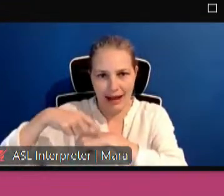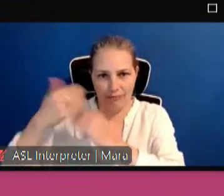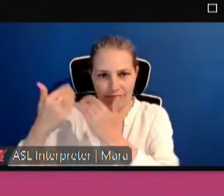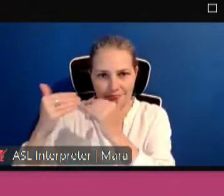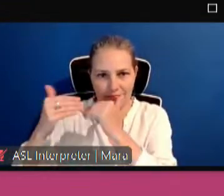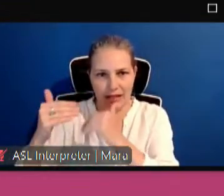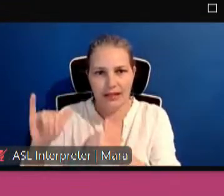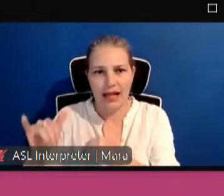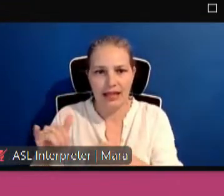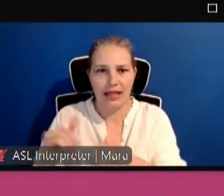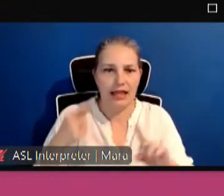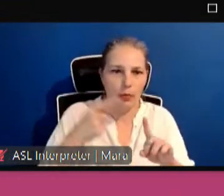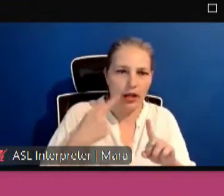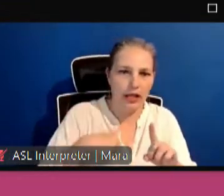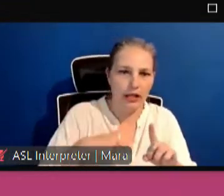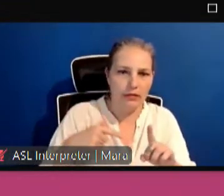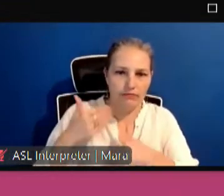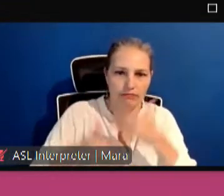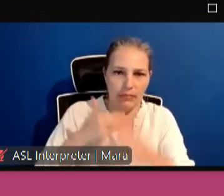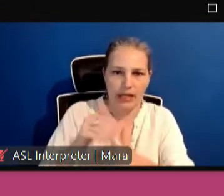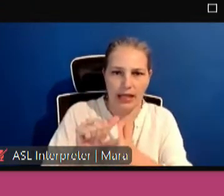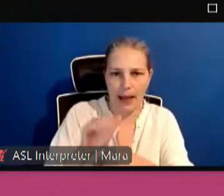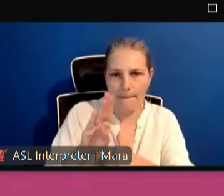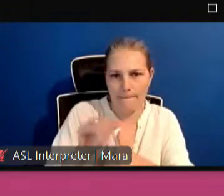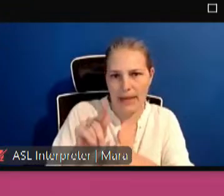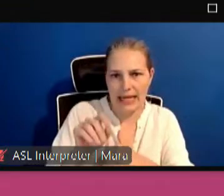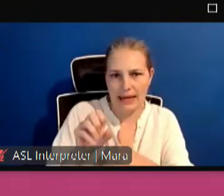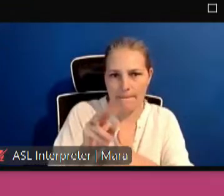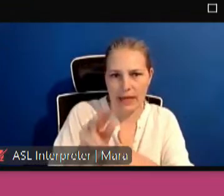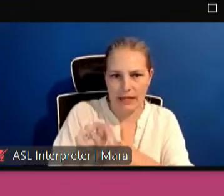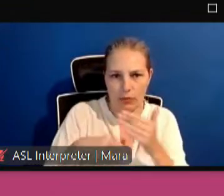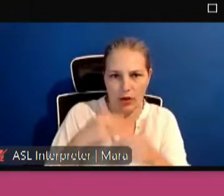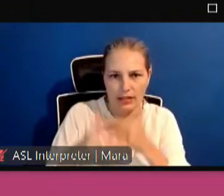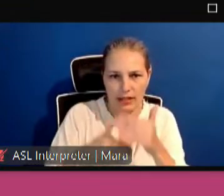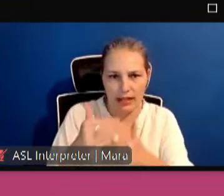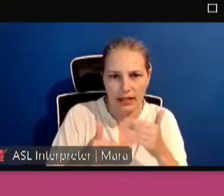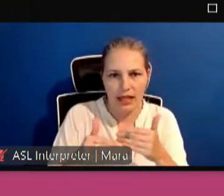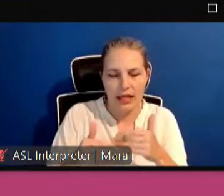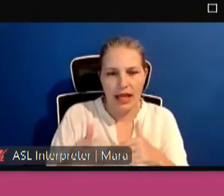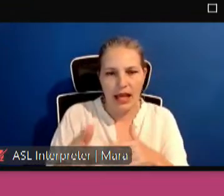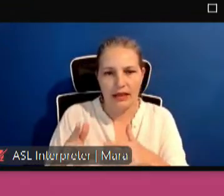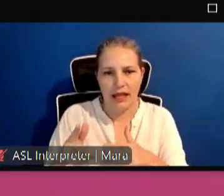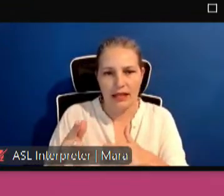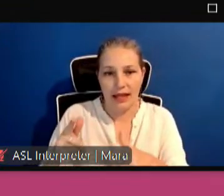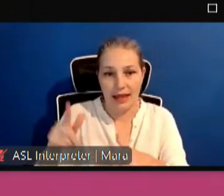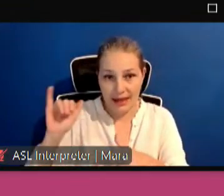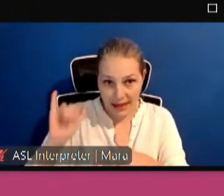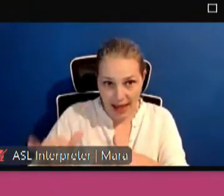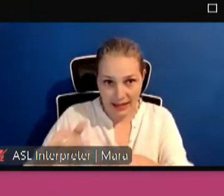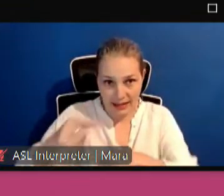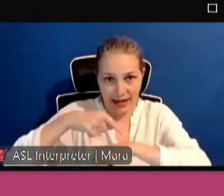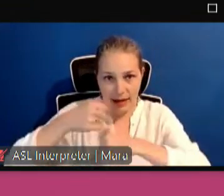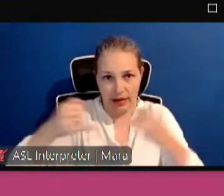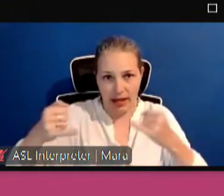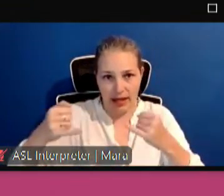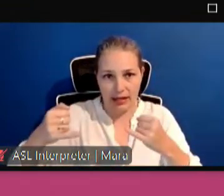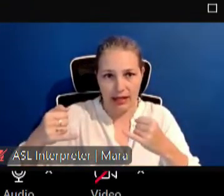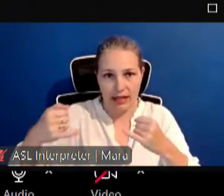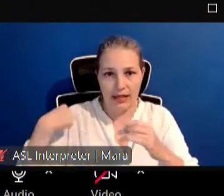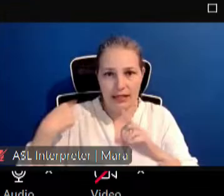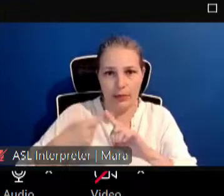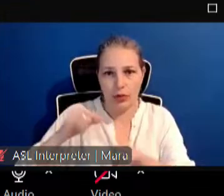abatement process, and then their deadline to get those properties to us is 15 July. So we should be